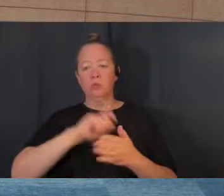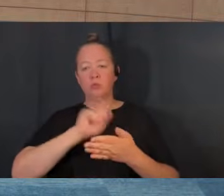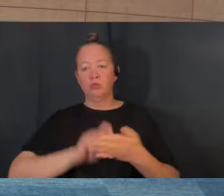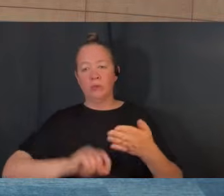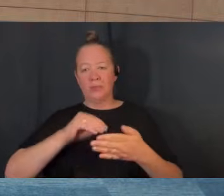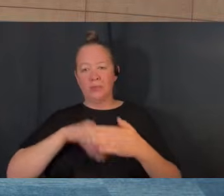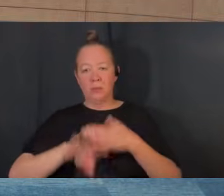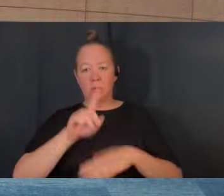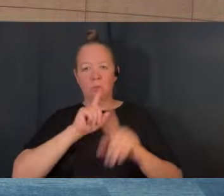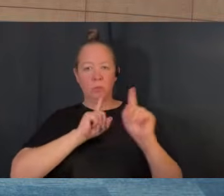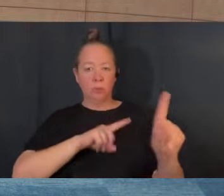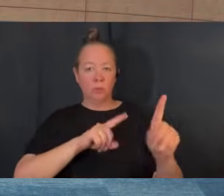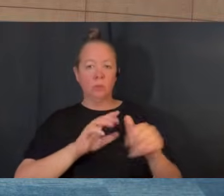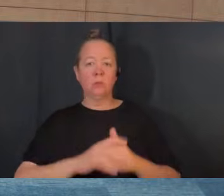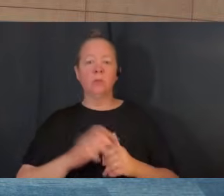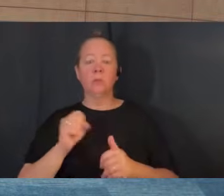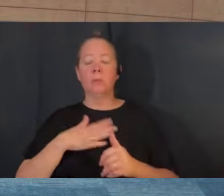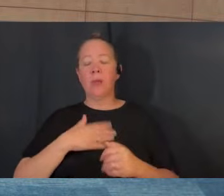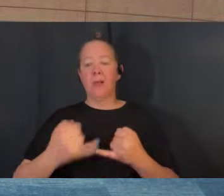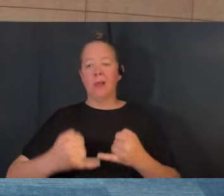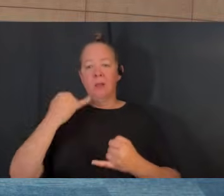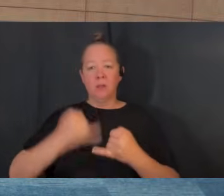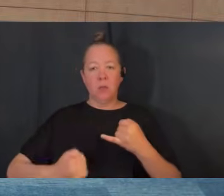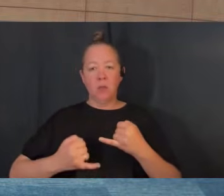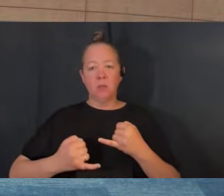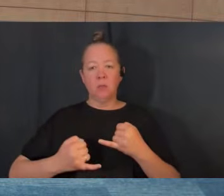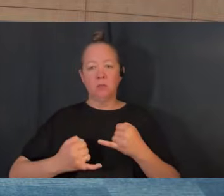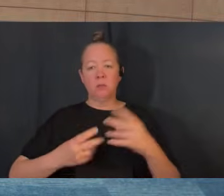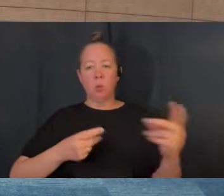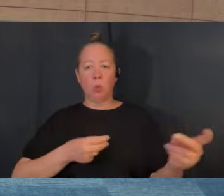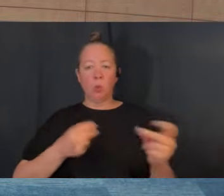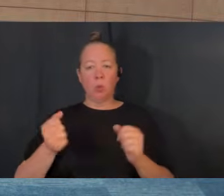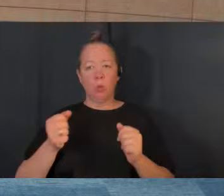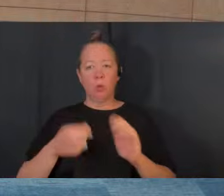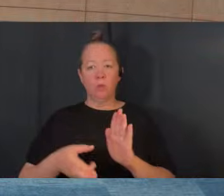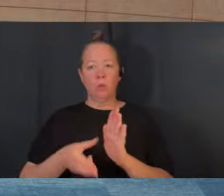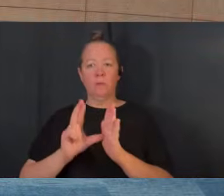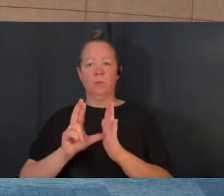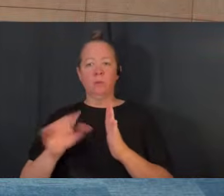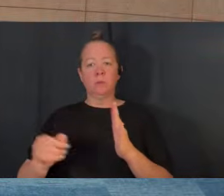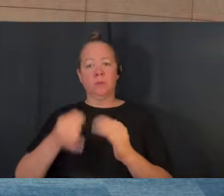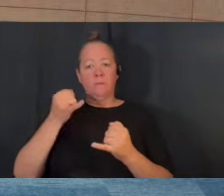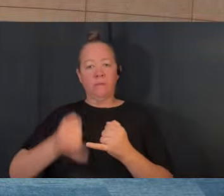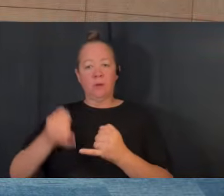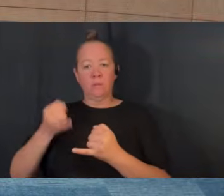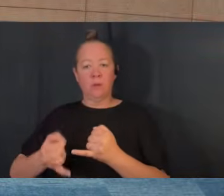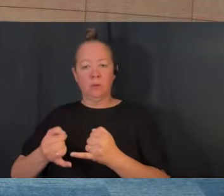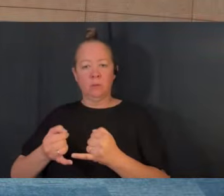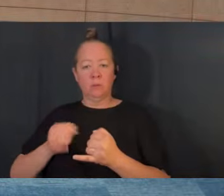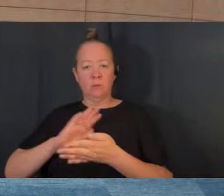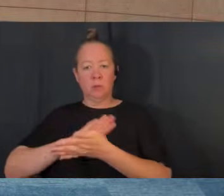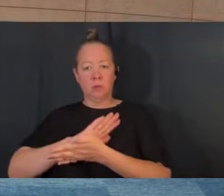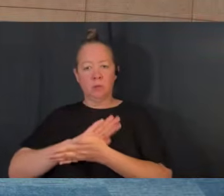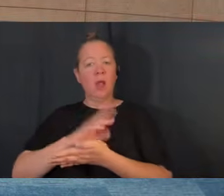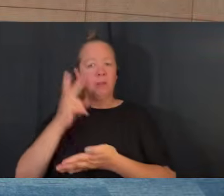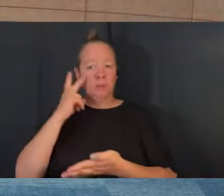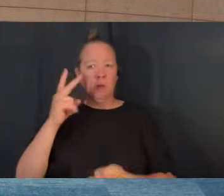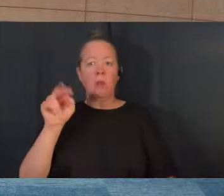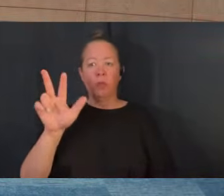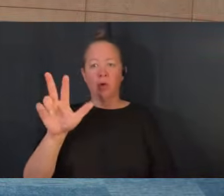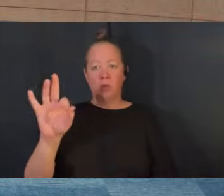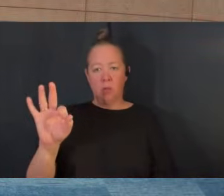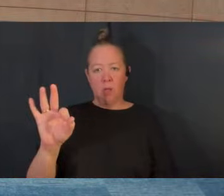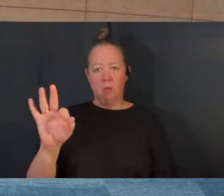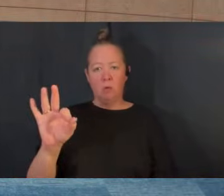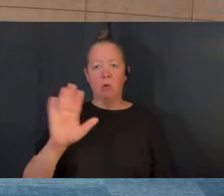My last, quick review of the final of all these documents, and I did see there was a 39 on